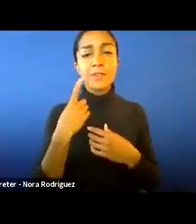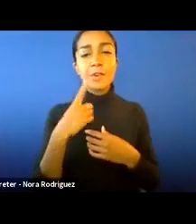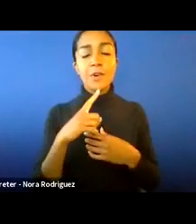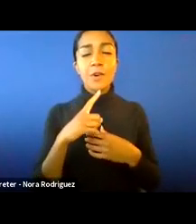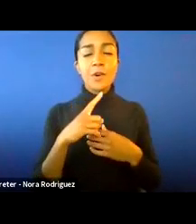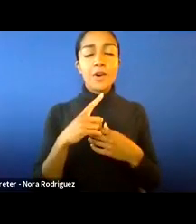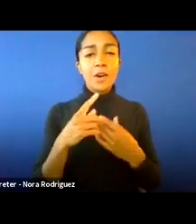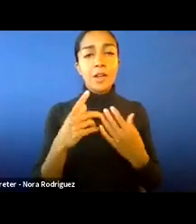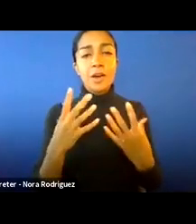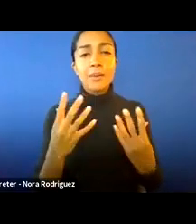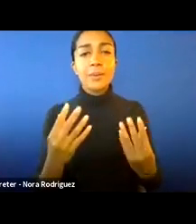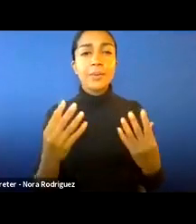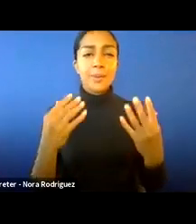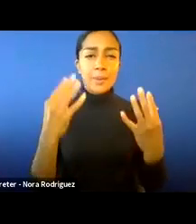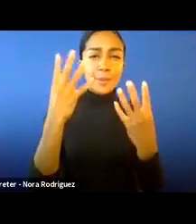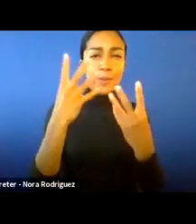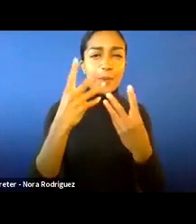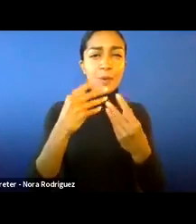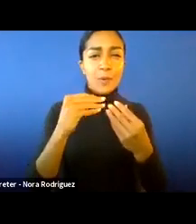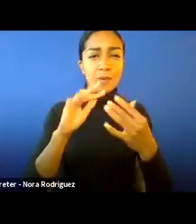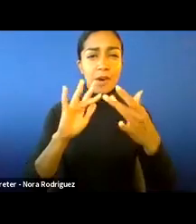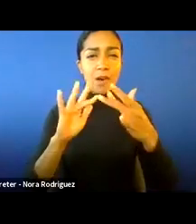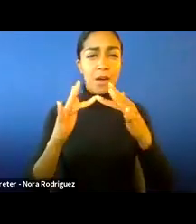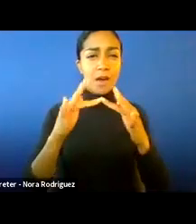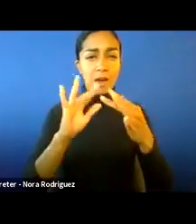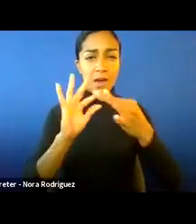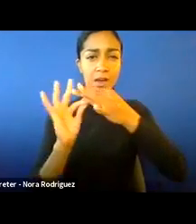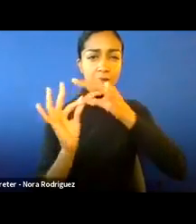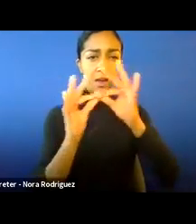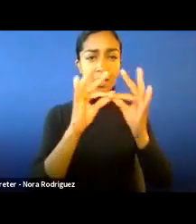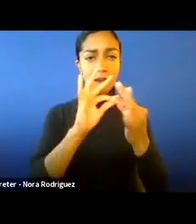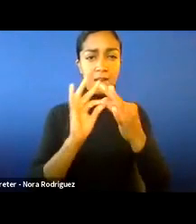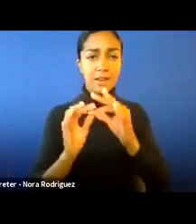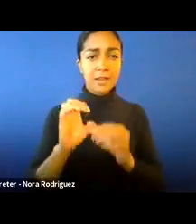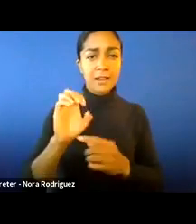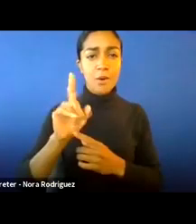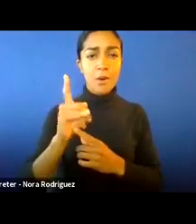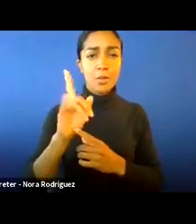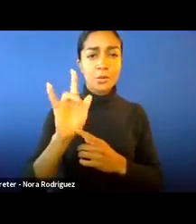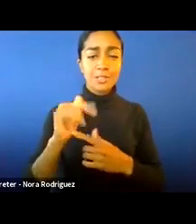web of ecology of which we are a part. Ashe.